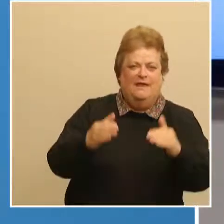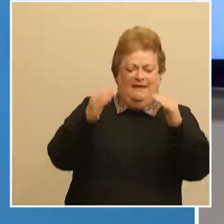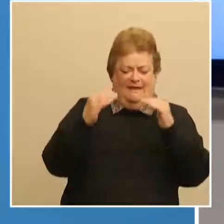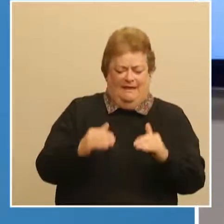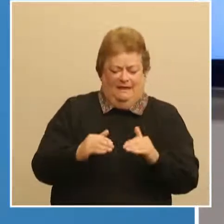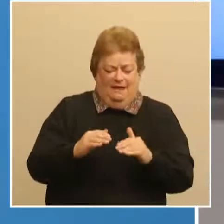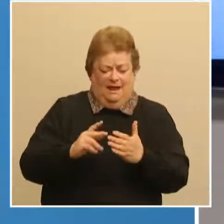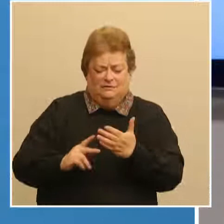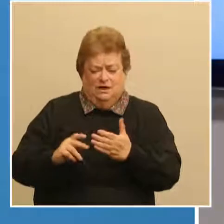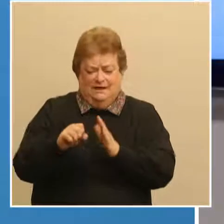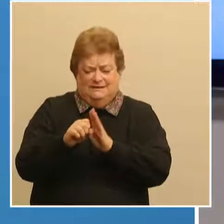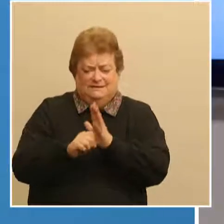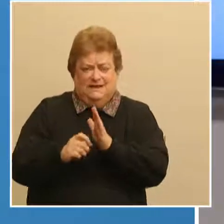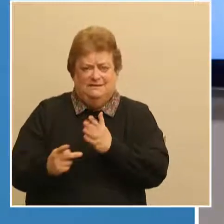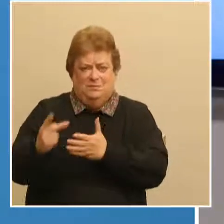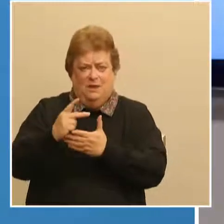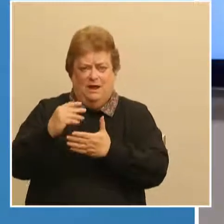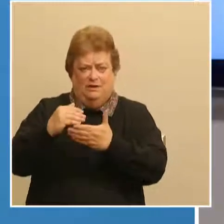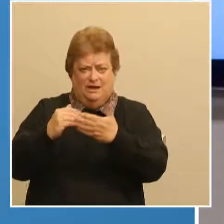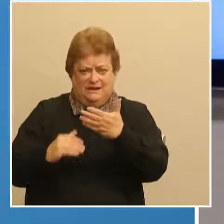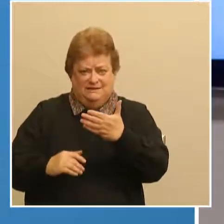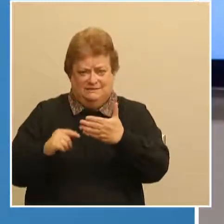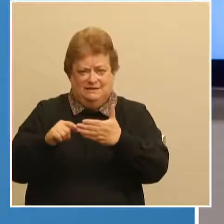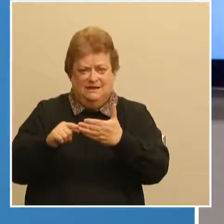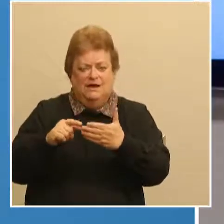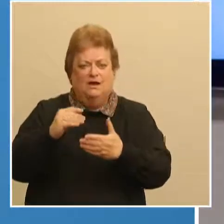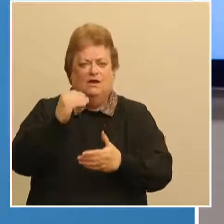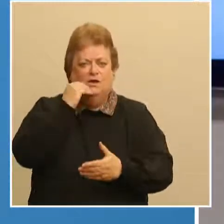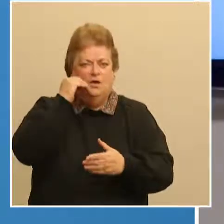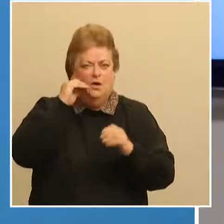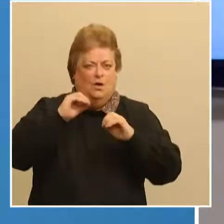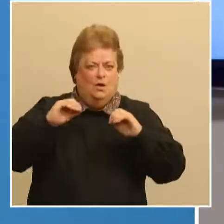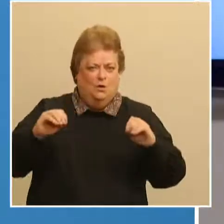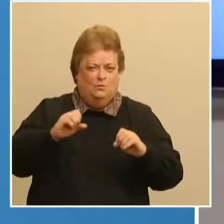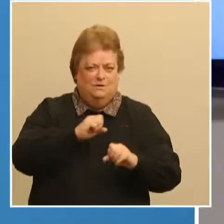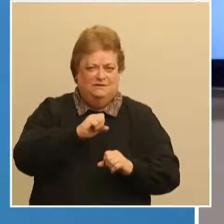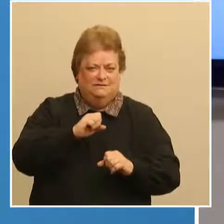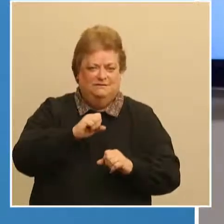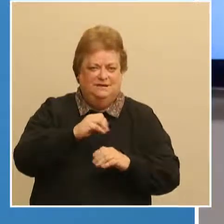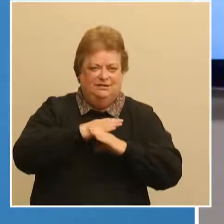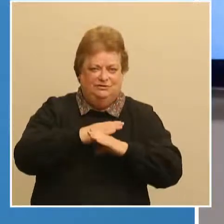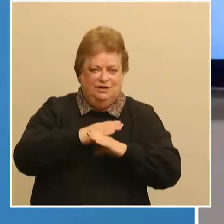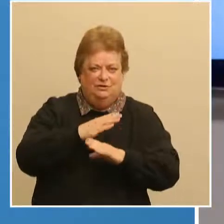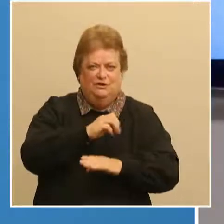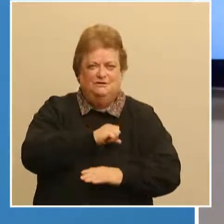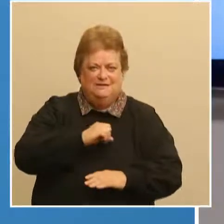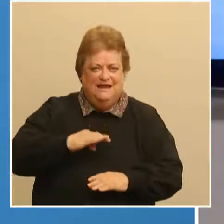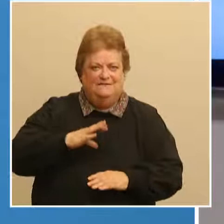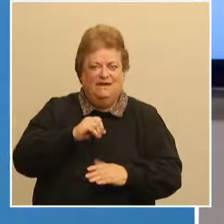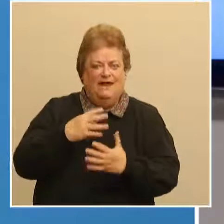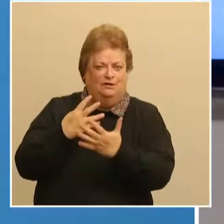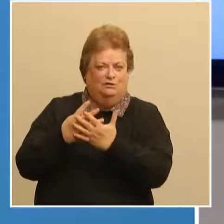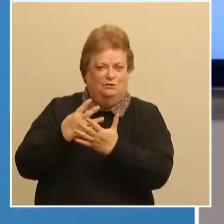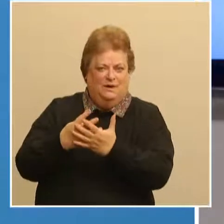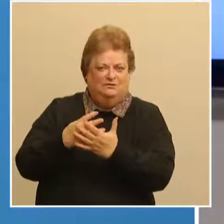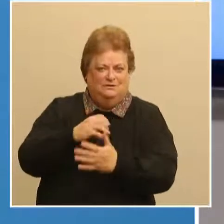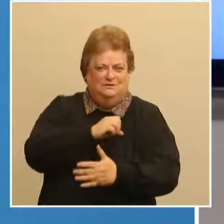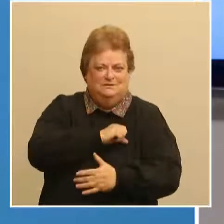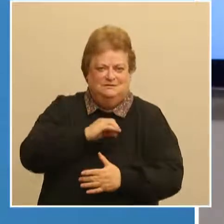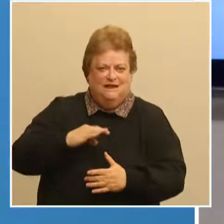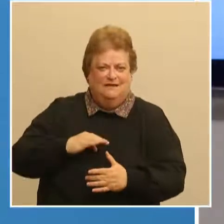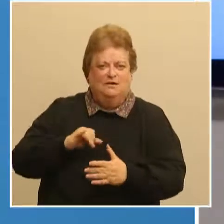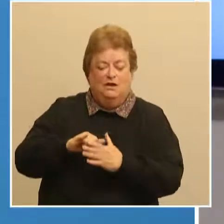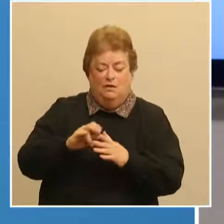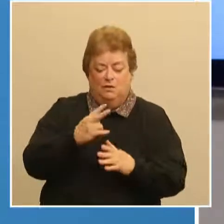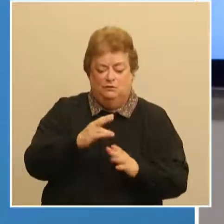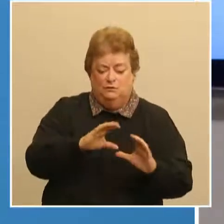Next on the state's priority list for essential workers are homeless shelter staff and corrections staff. And those 2 groups will also